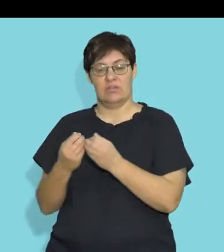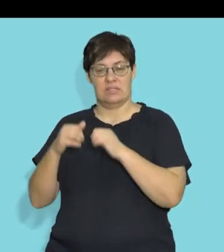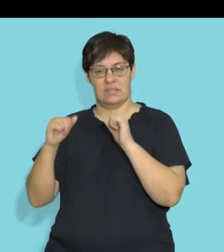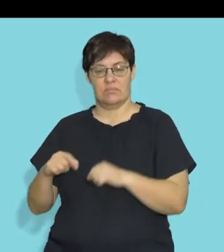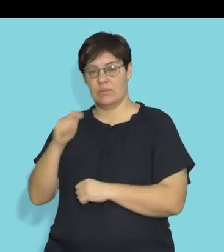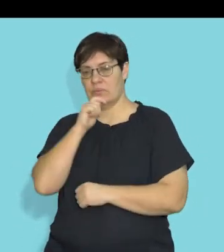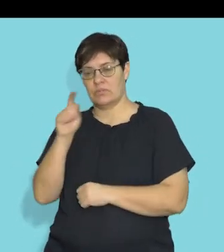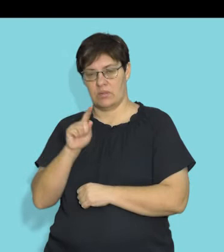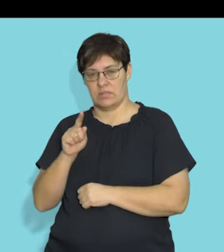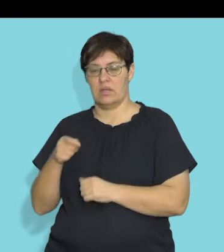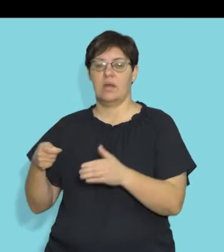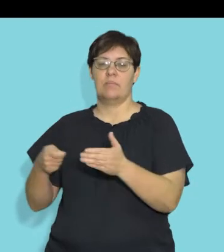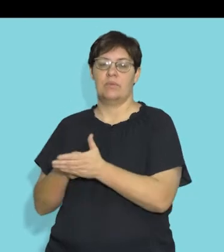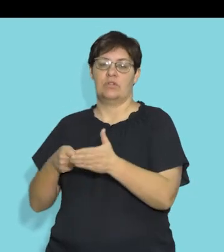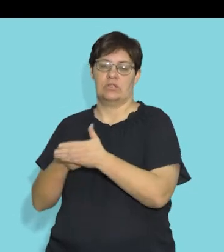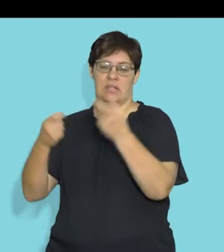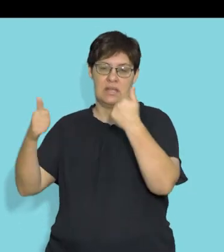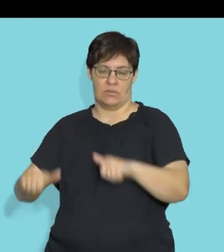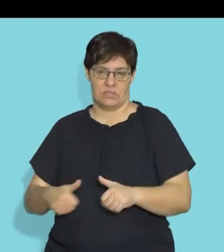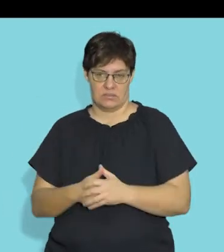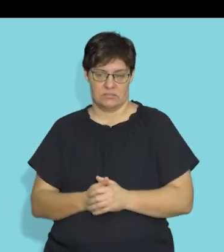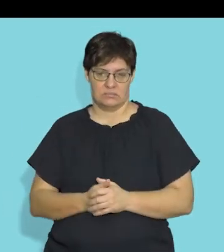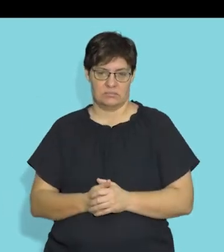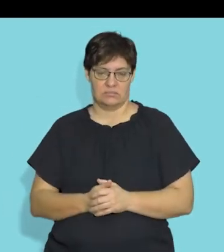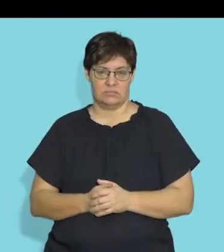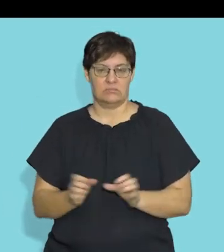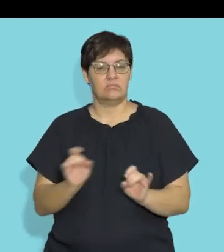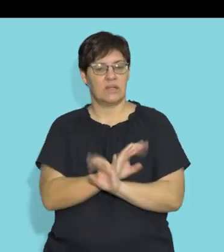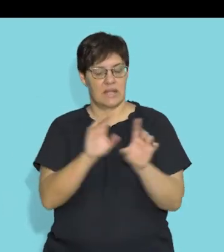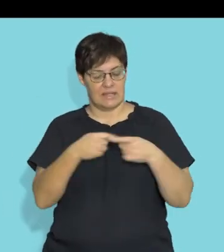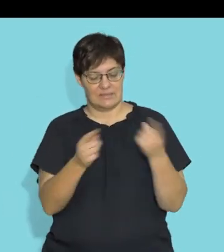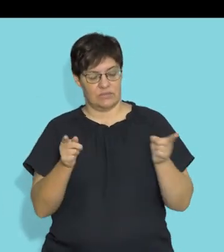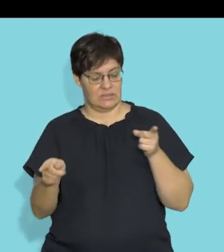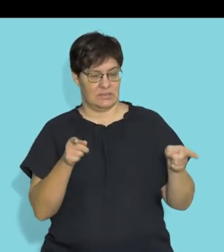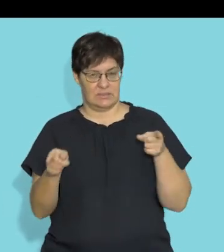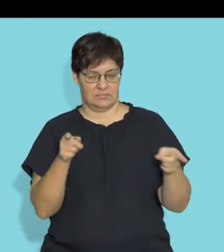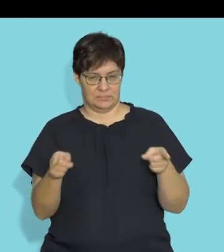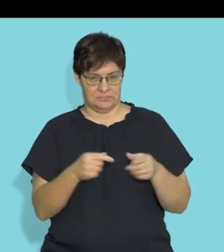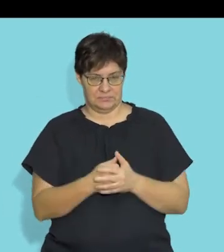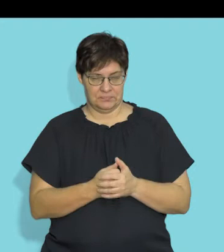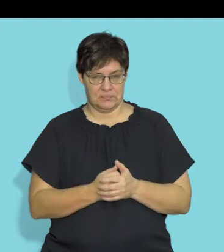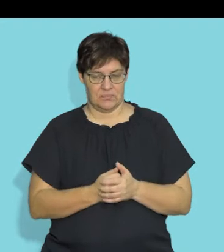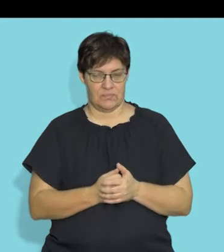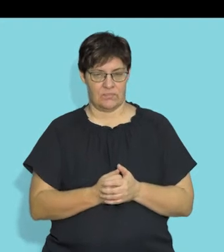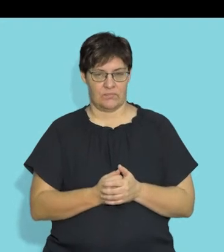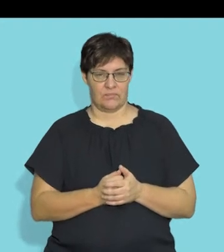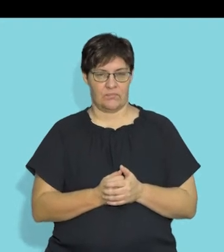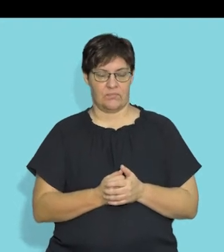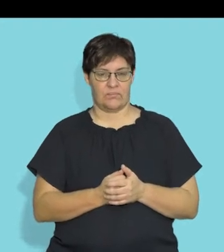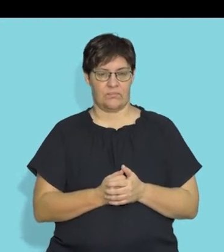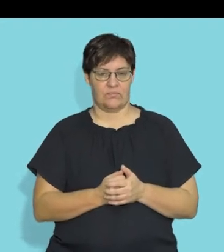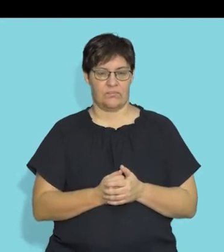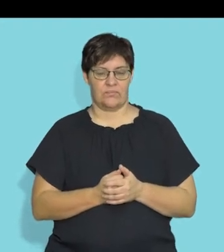system, we make use of the purchases account. Clearly you can see a difference between the